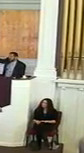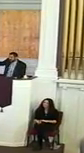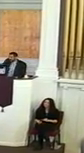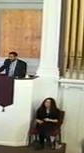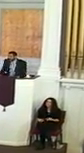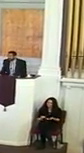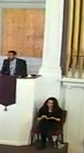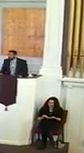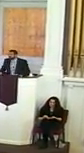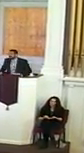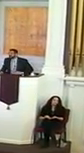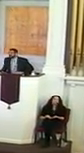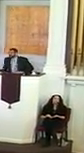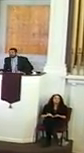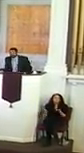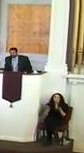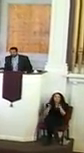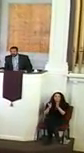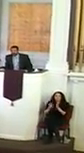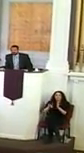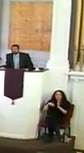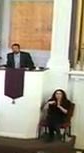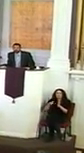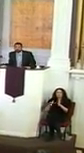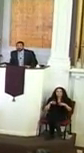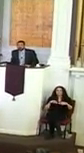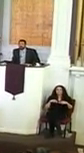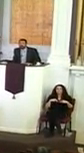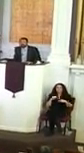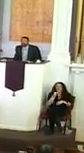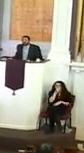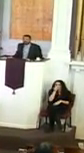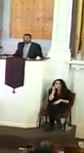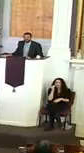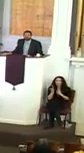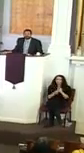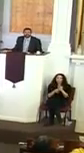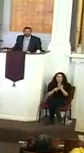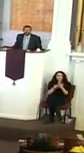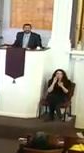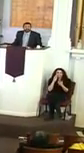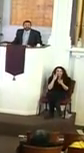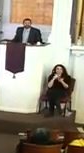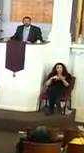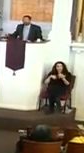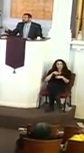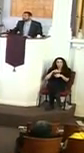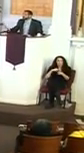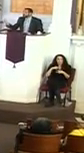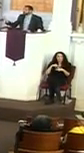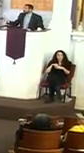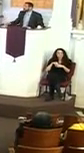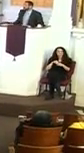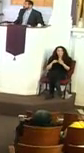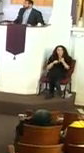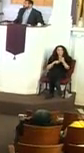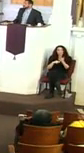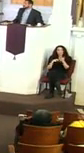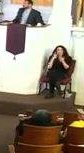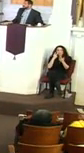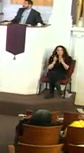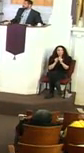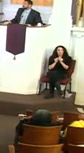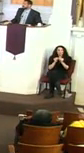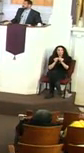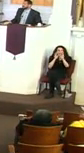Our ushers will get to you, but please do accept this flower and a brochure as our way of acknowledging your presence amongst us. Inside the brochure, you'll find more information